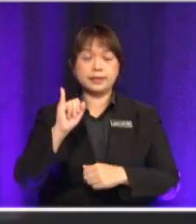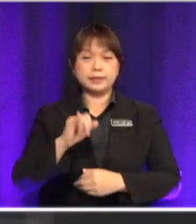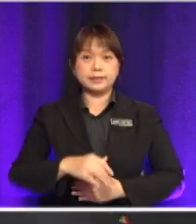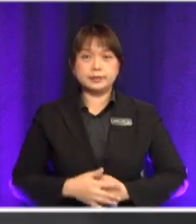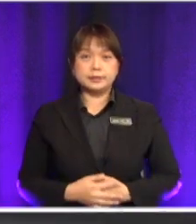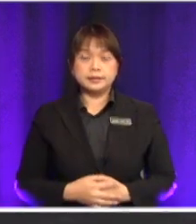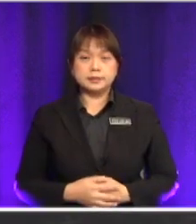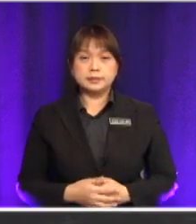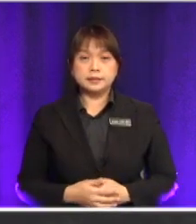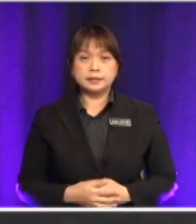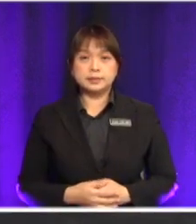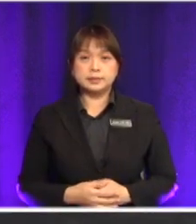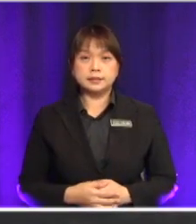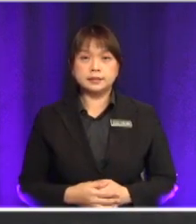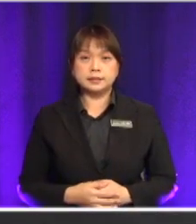Yes, Nivila.